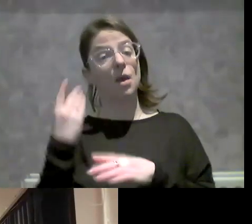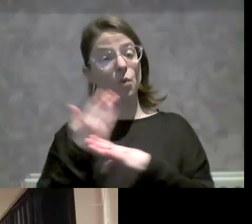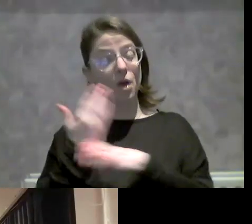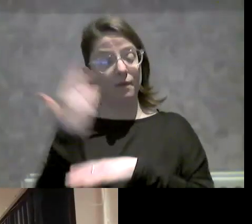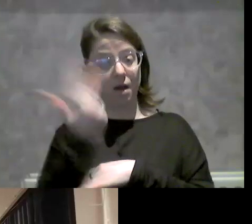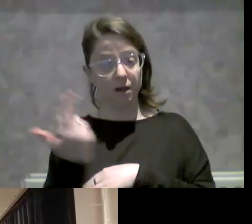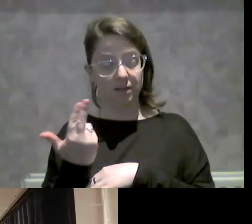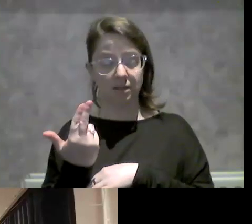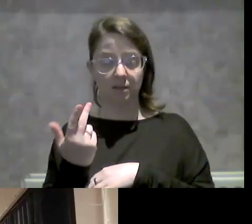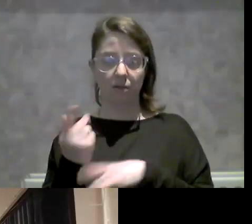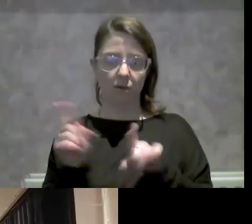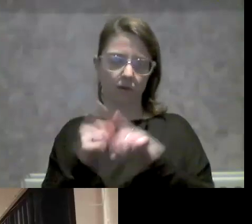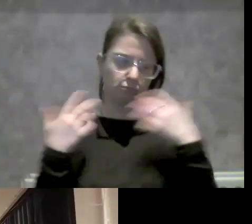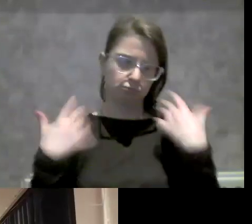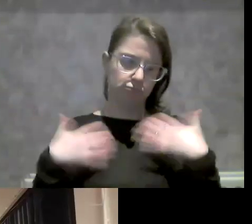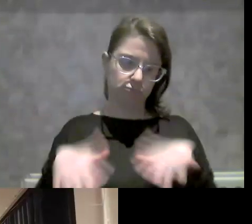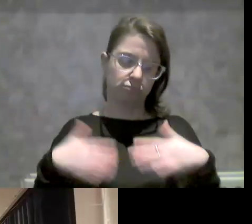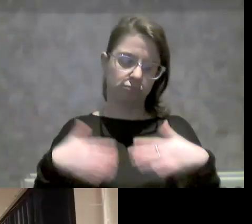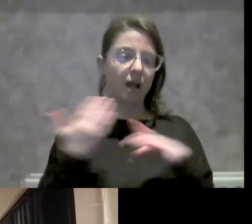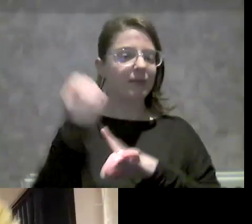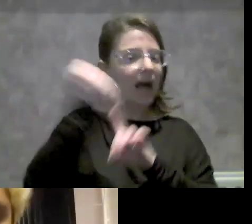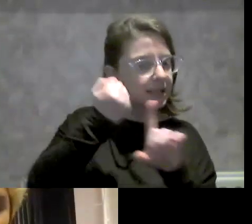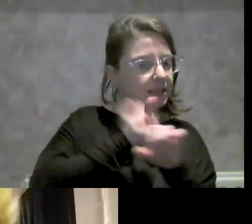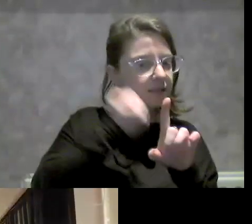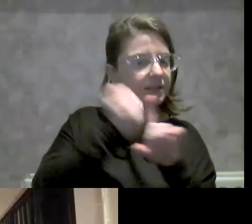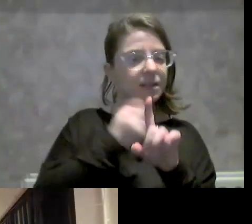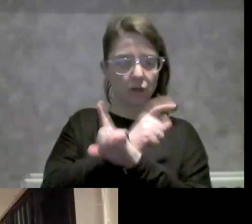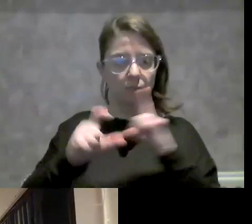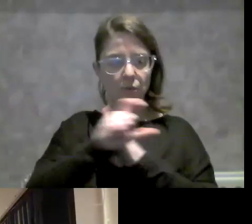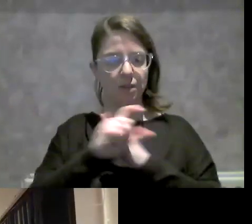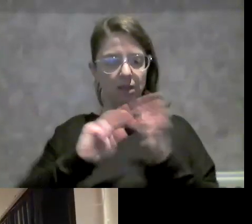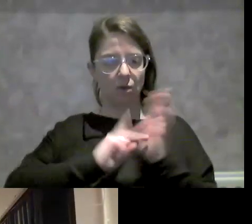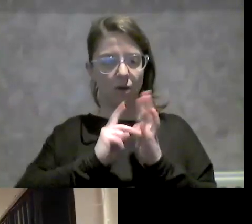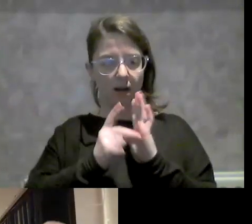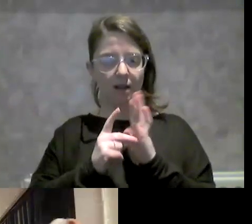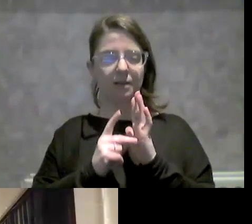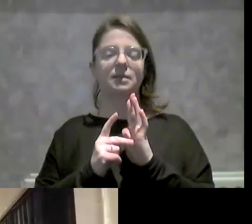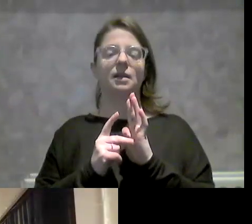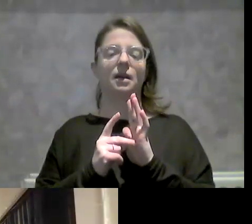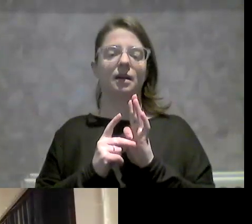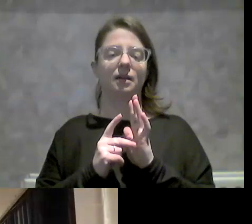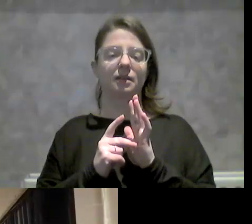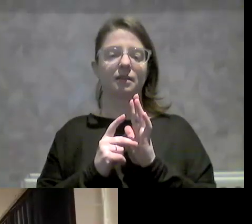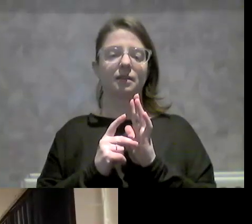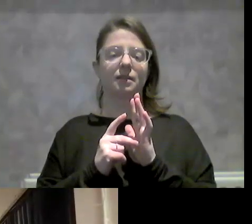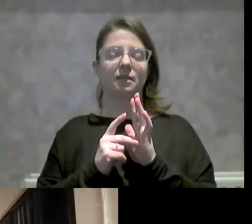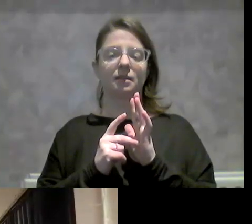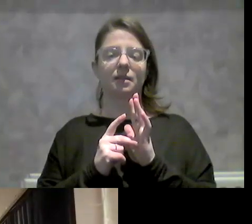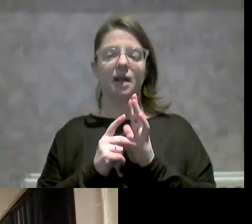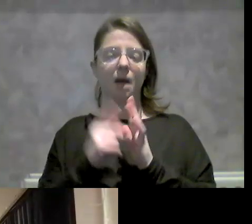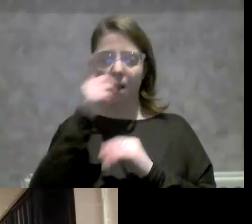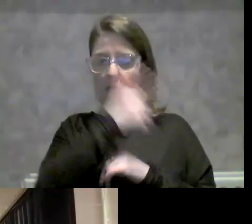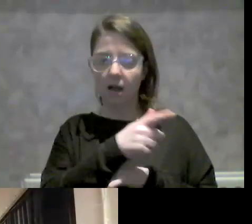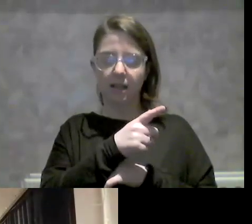artist, they also do incredible work as an activist and community organizer. I've been lucky enough to